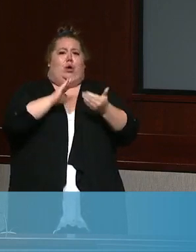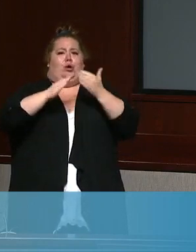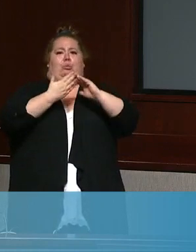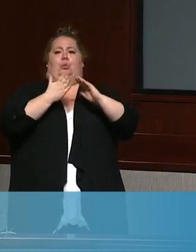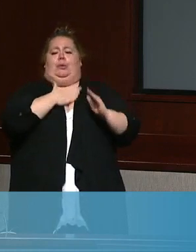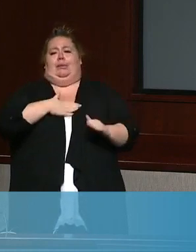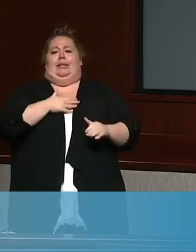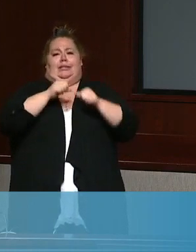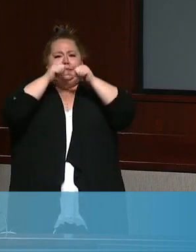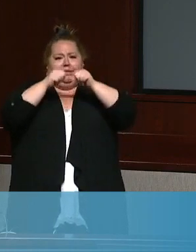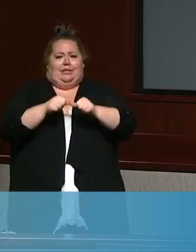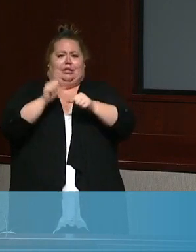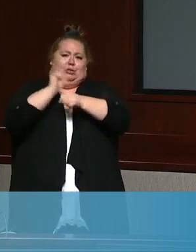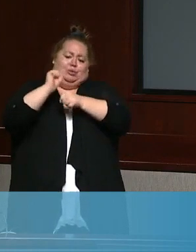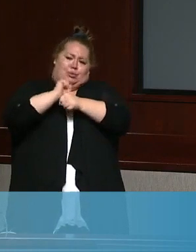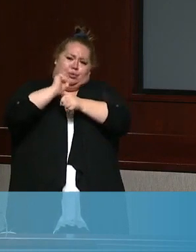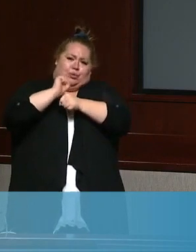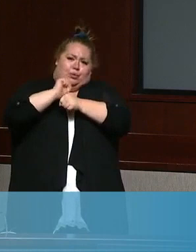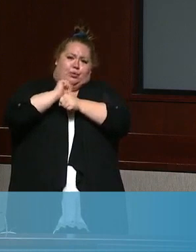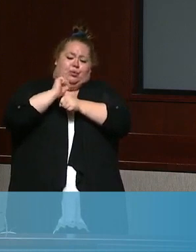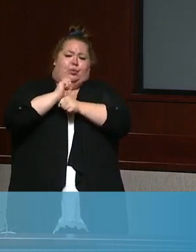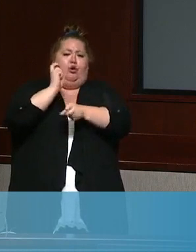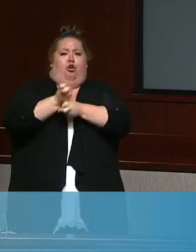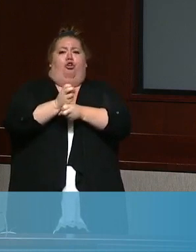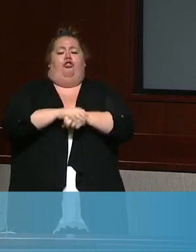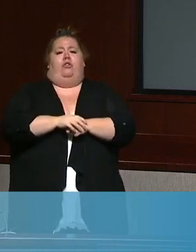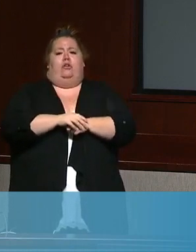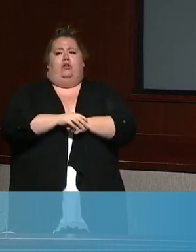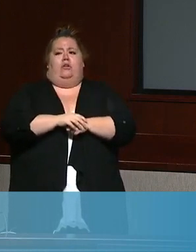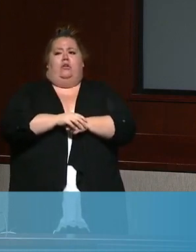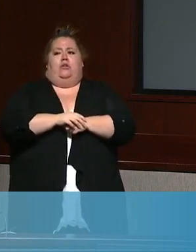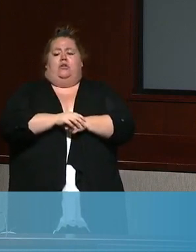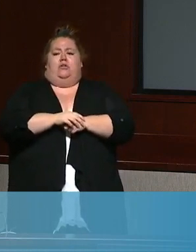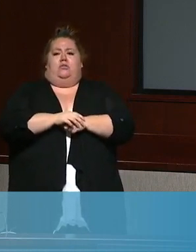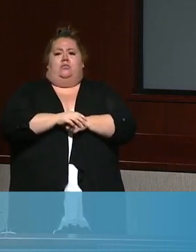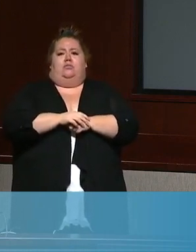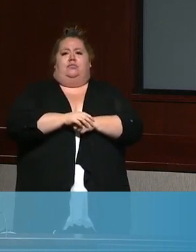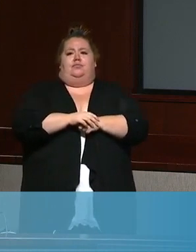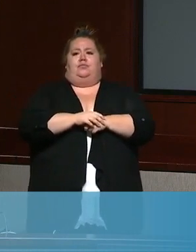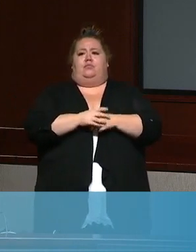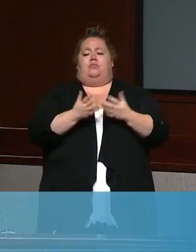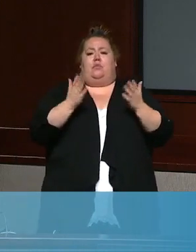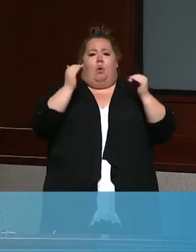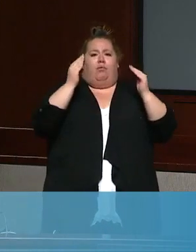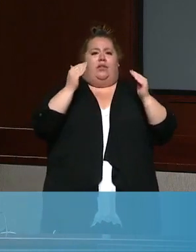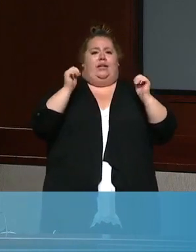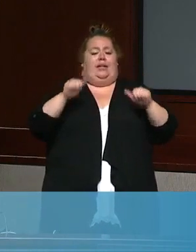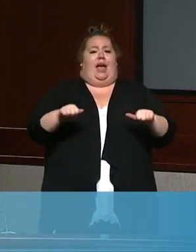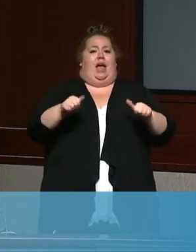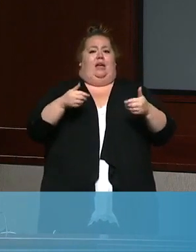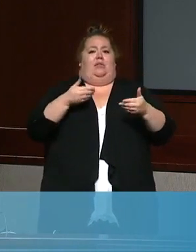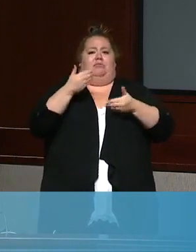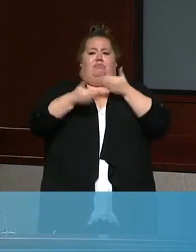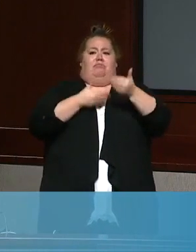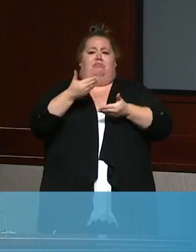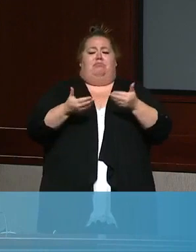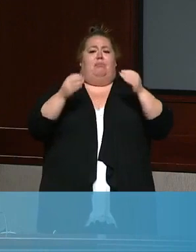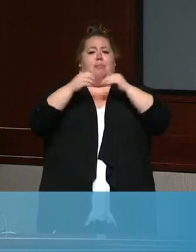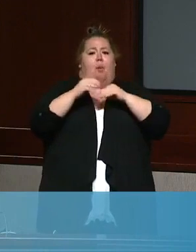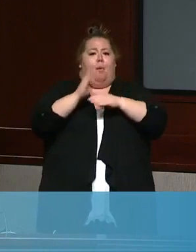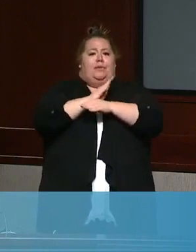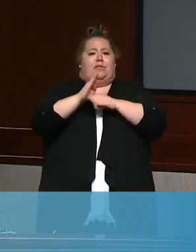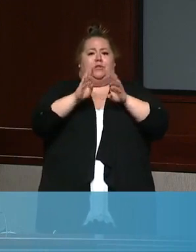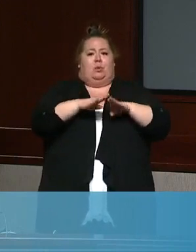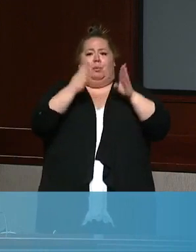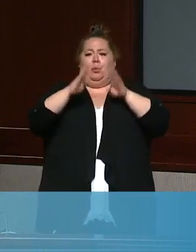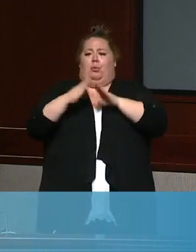to work hard to do all the things that we've been talking about all along, so that we can get more businesses open. And in